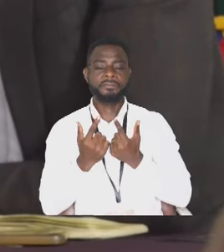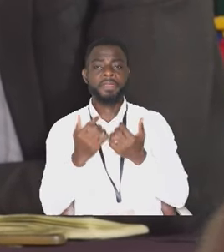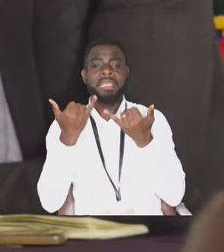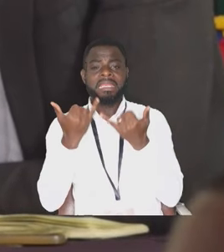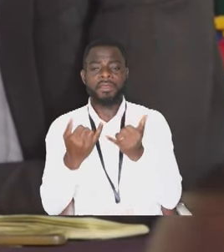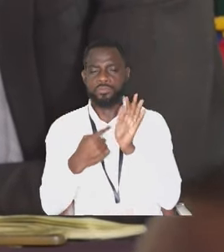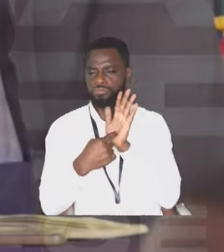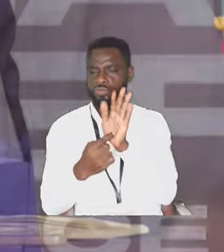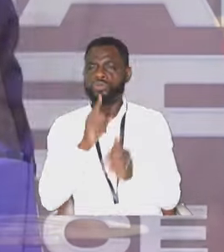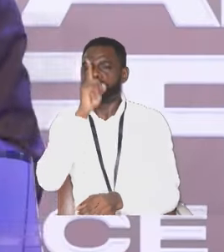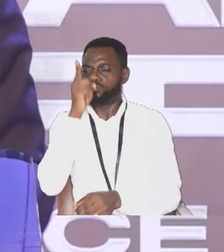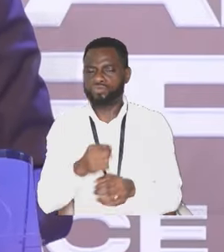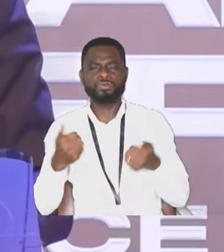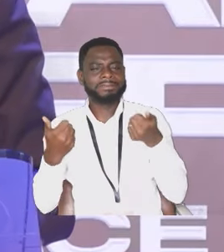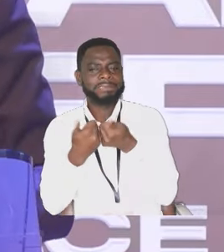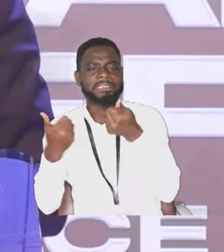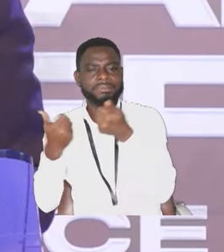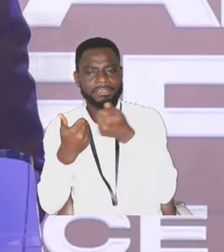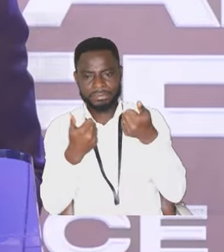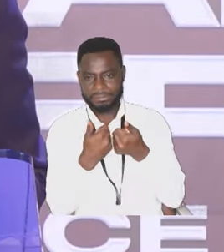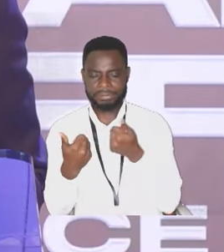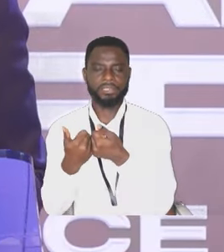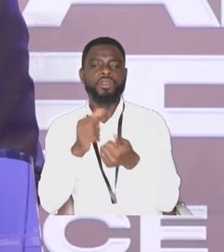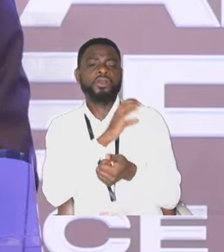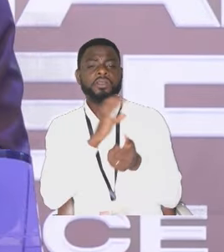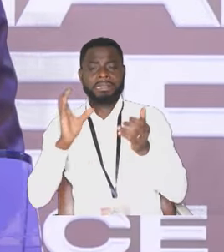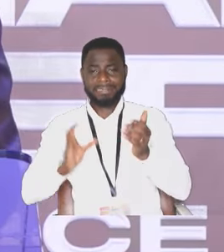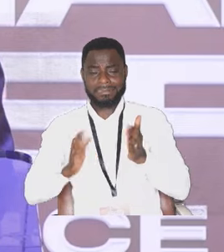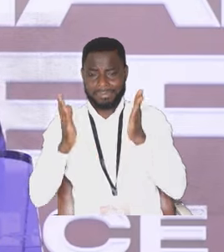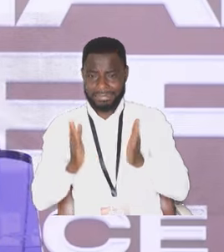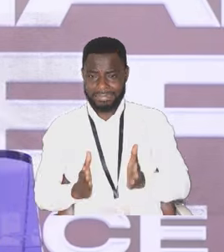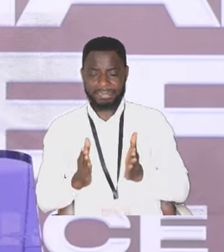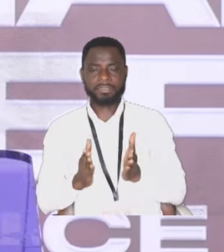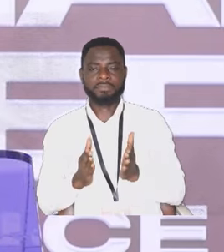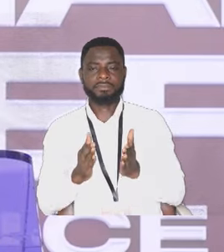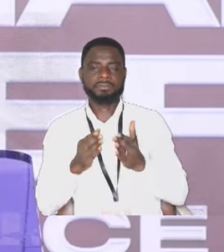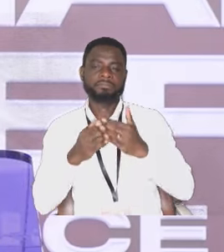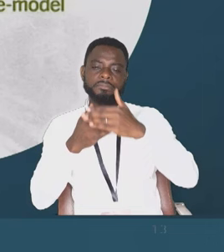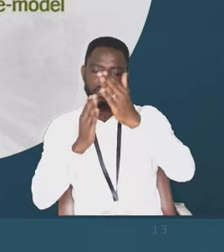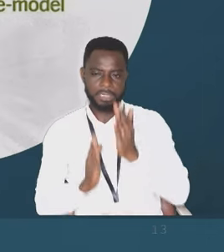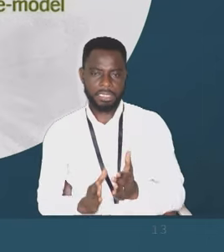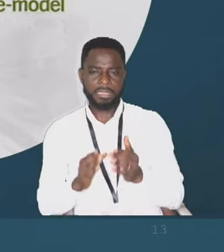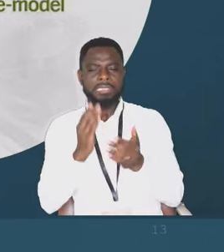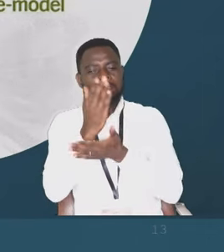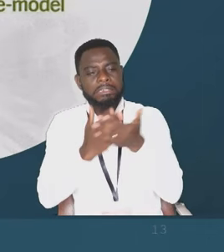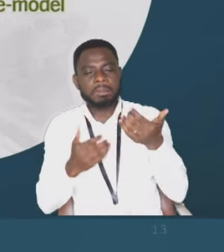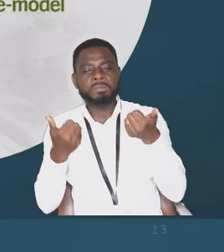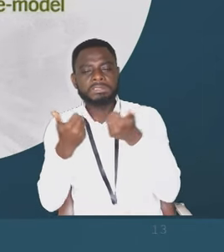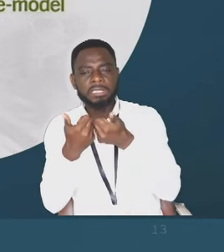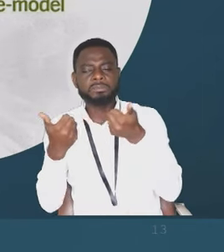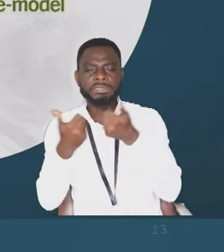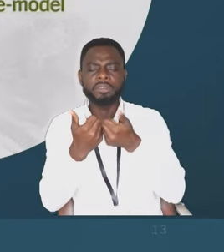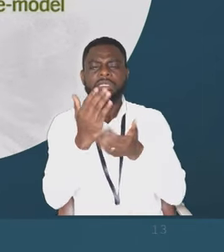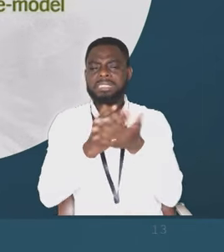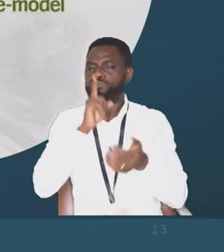real challenges for Christian in leadership, for Christians in leadership, some of the